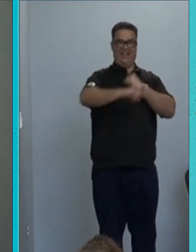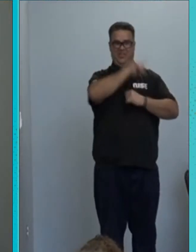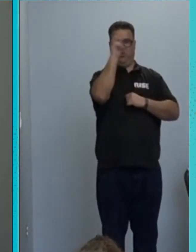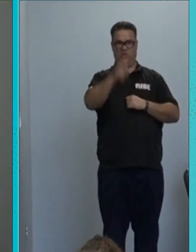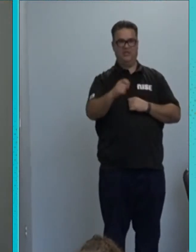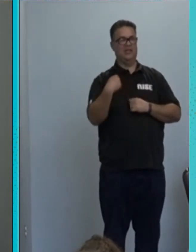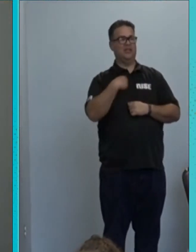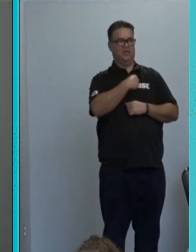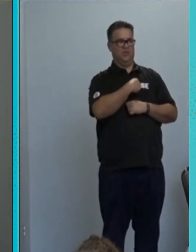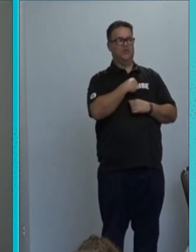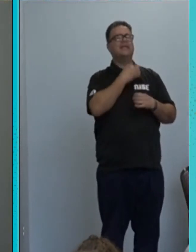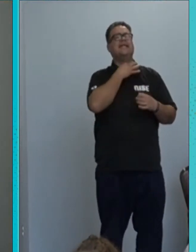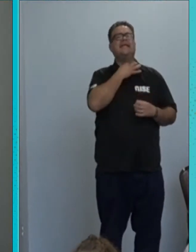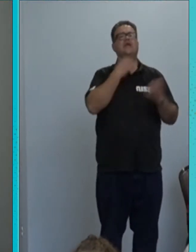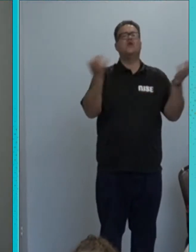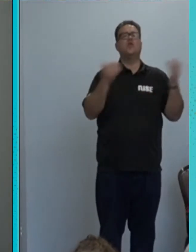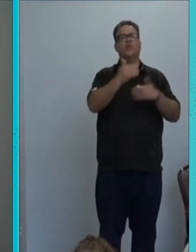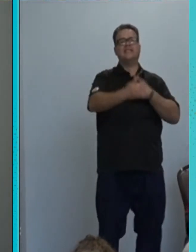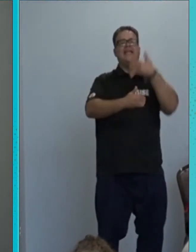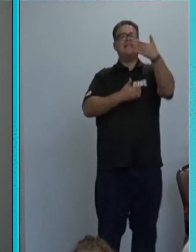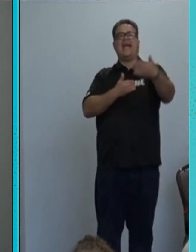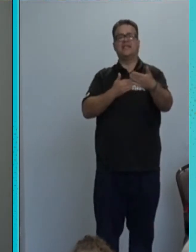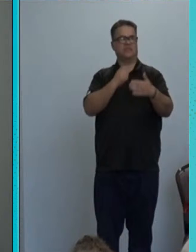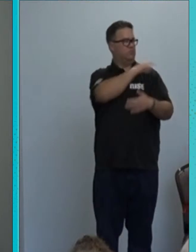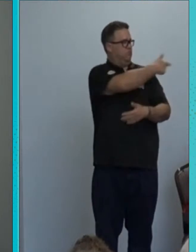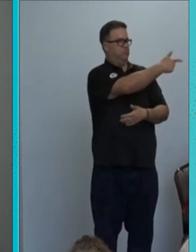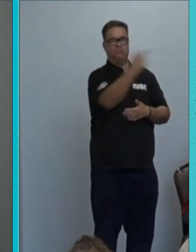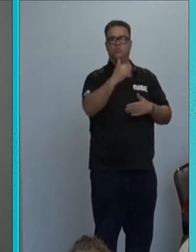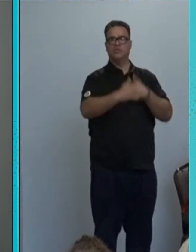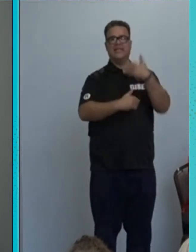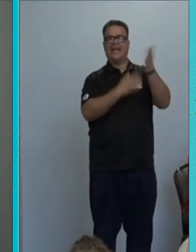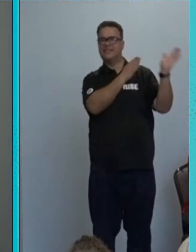we're all curious. So what's next for each of you?